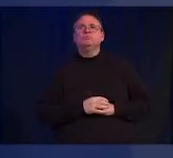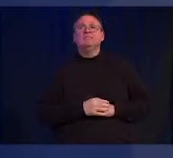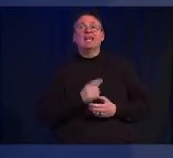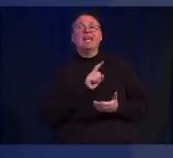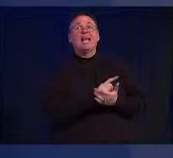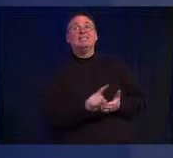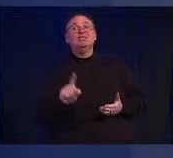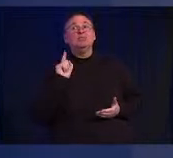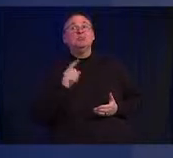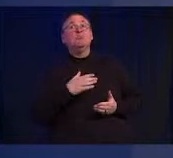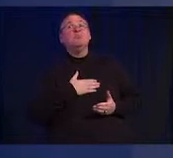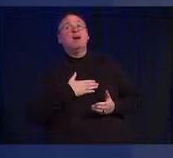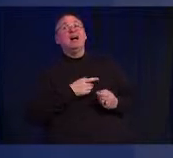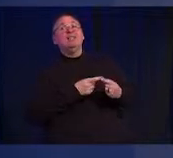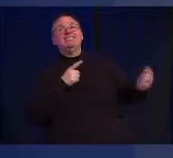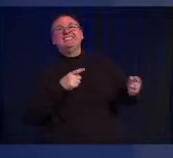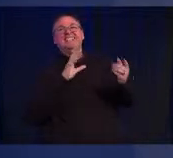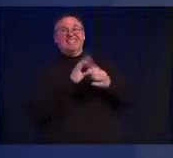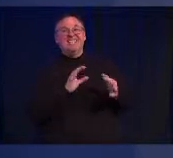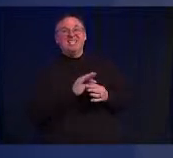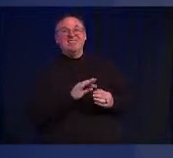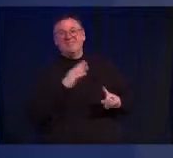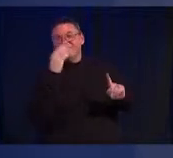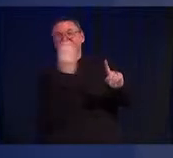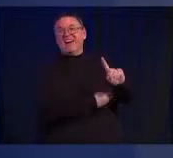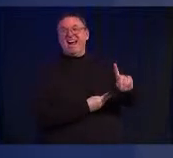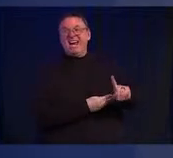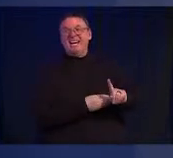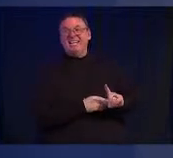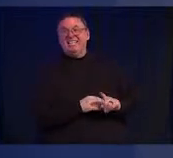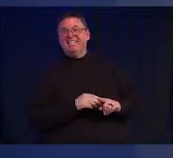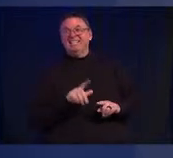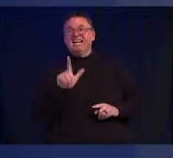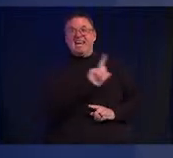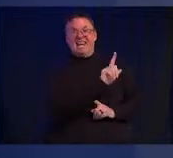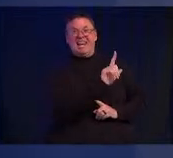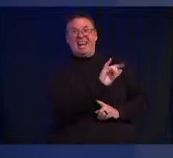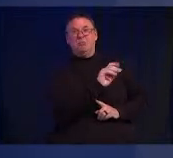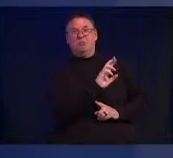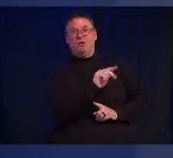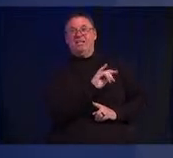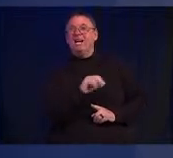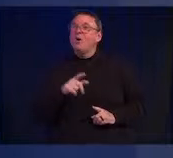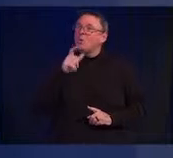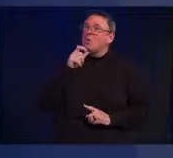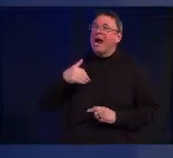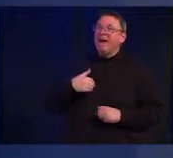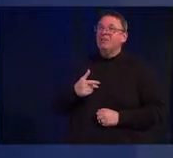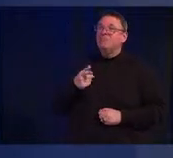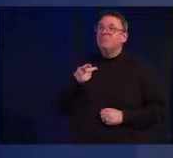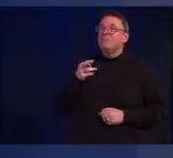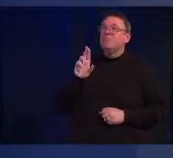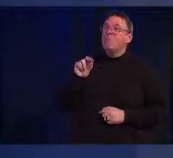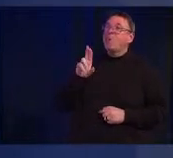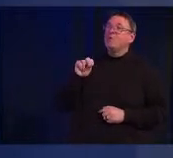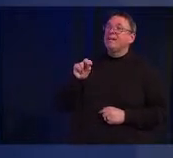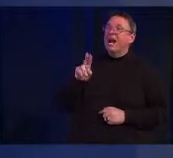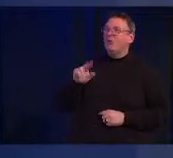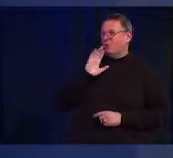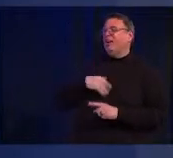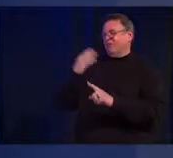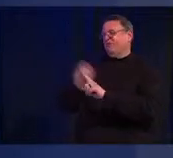fire state employees because they're liberal, and they would start with the ones that have a pronoun in their in their signature, which is highly